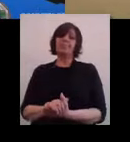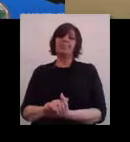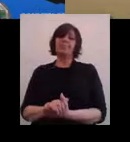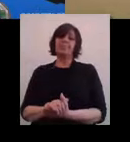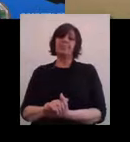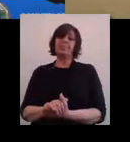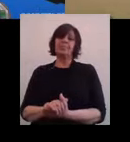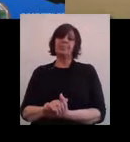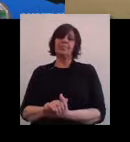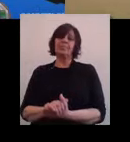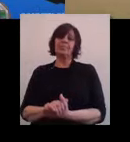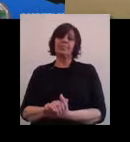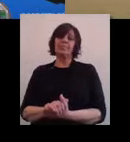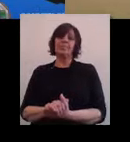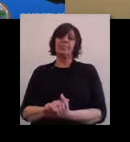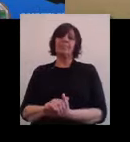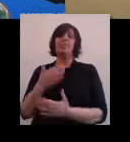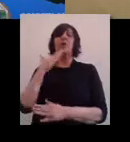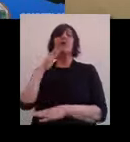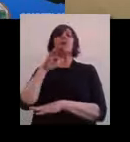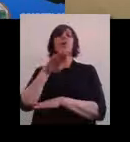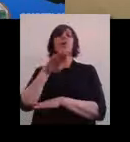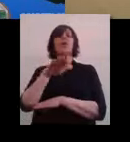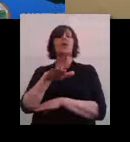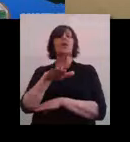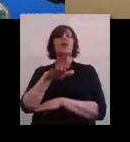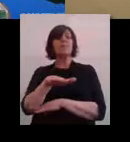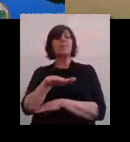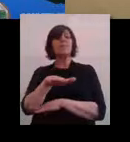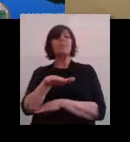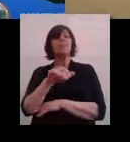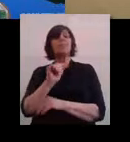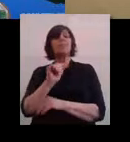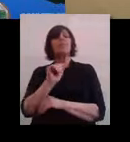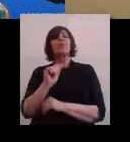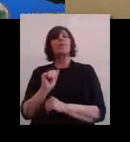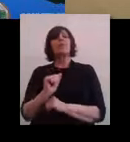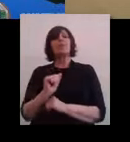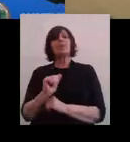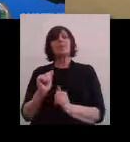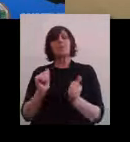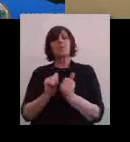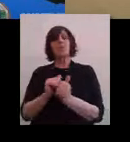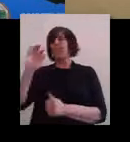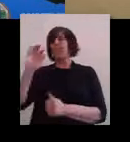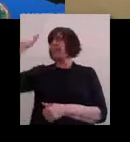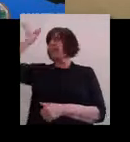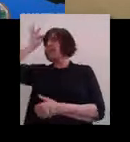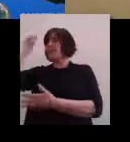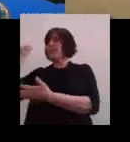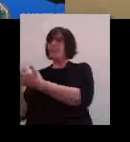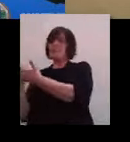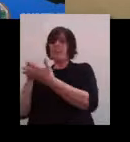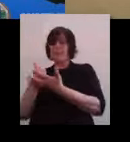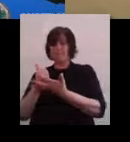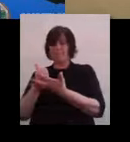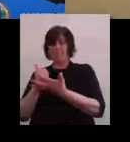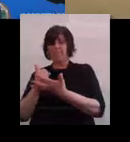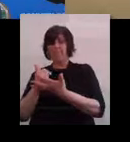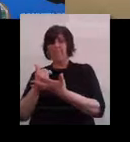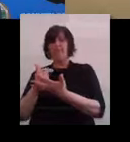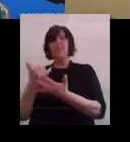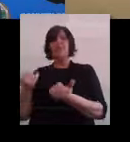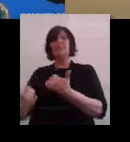Good afternoon, Mark. How are you doing? In regards to federal aid, this morning the governor and the president had a very